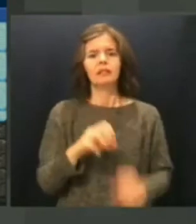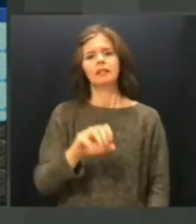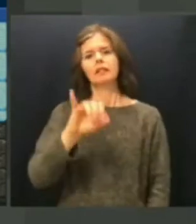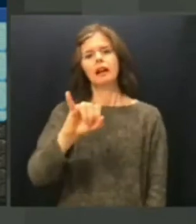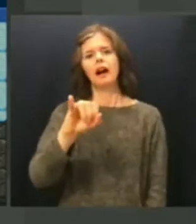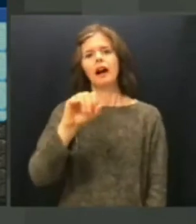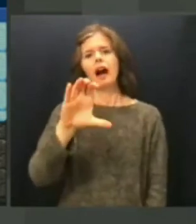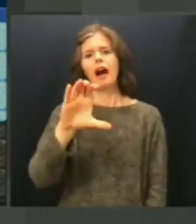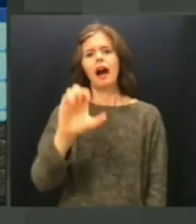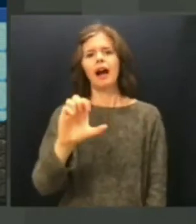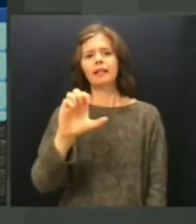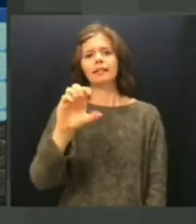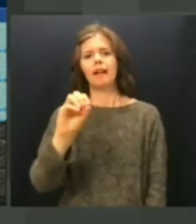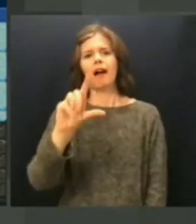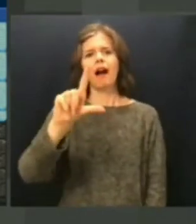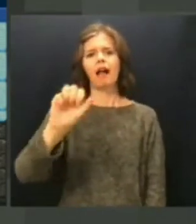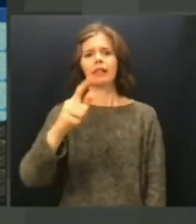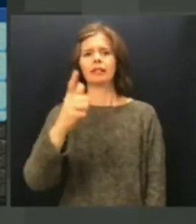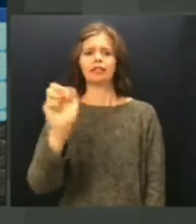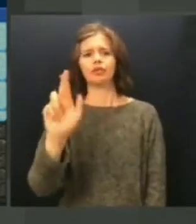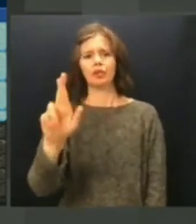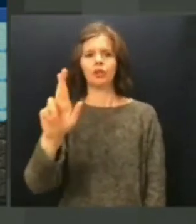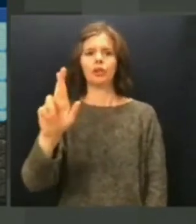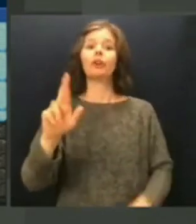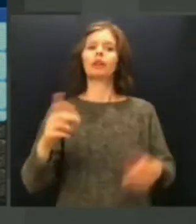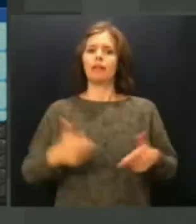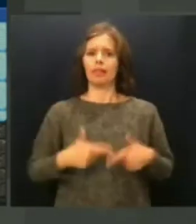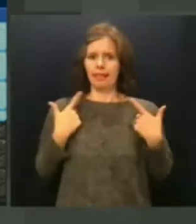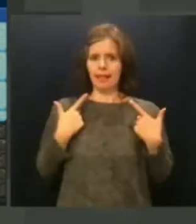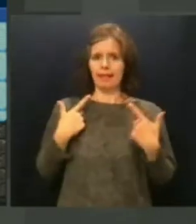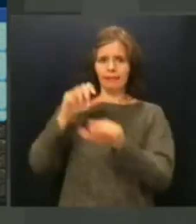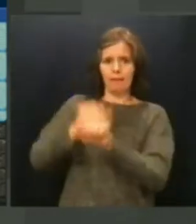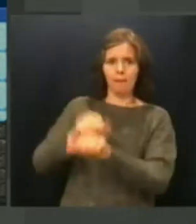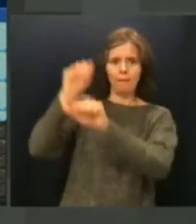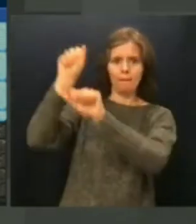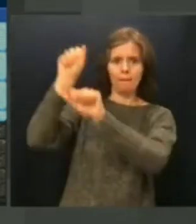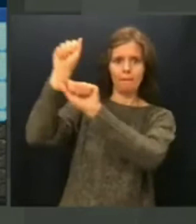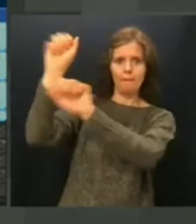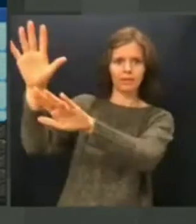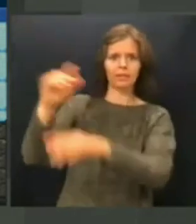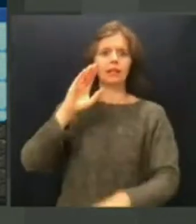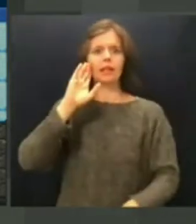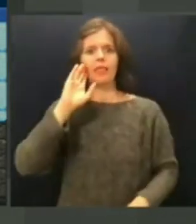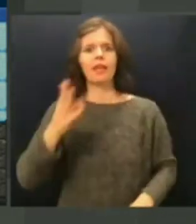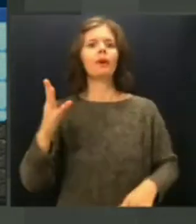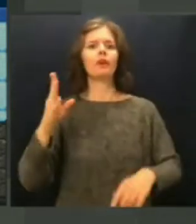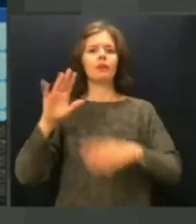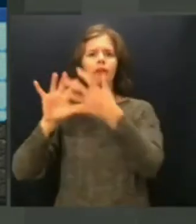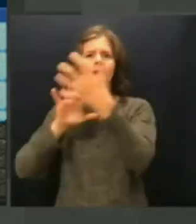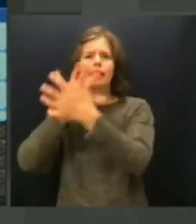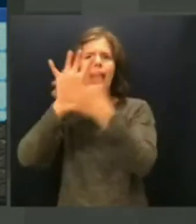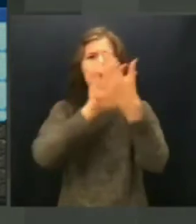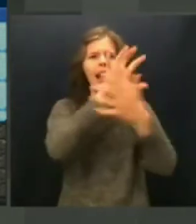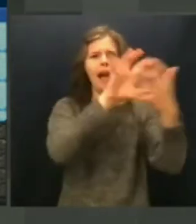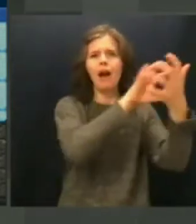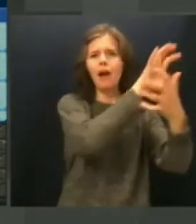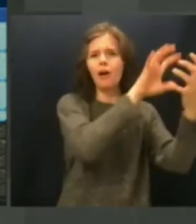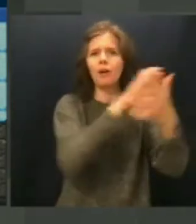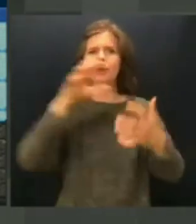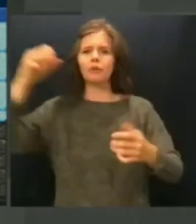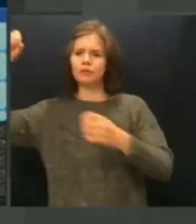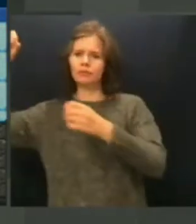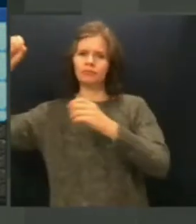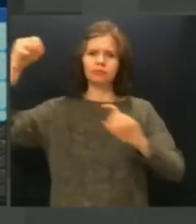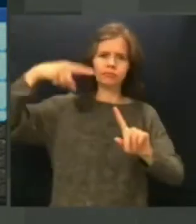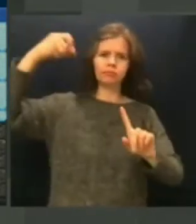lives on mountain tops. It's a hostile mob that attacks you with clouds of flying ice. You did pack the supplies we need to